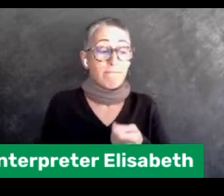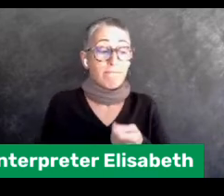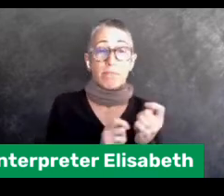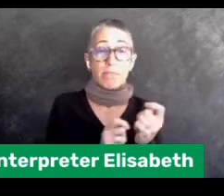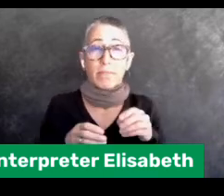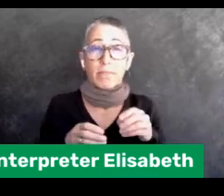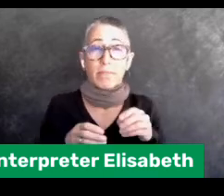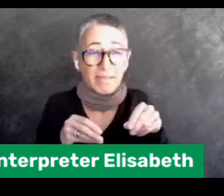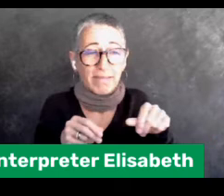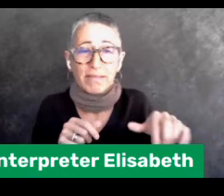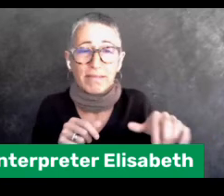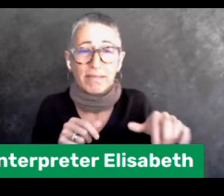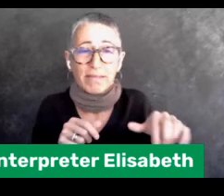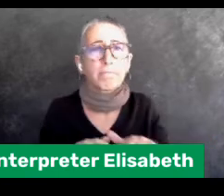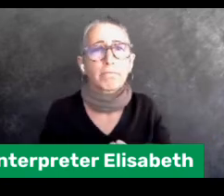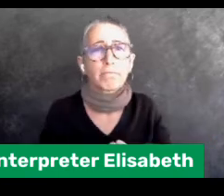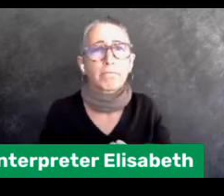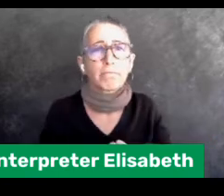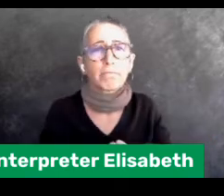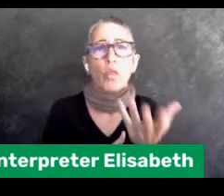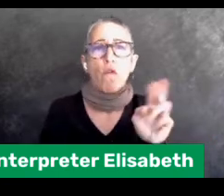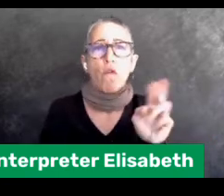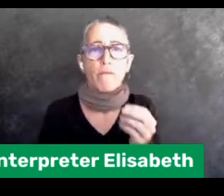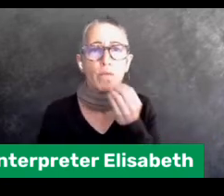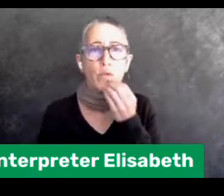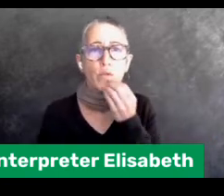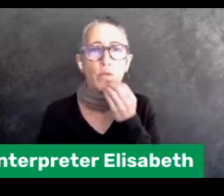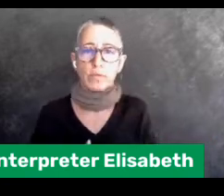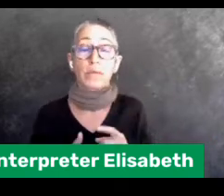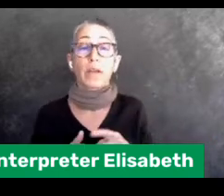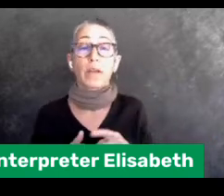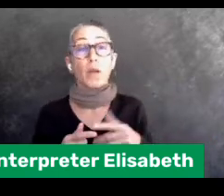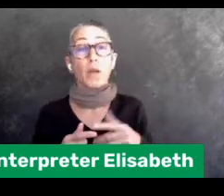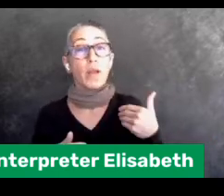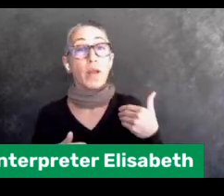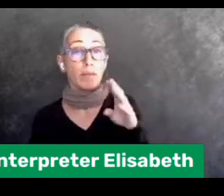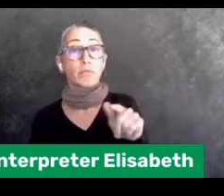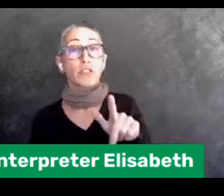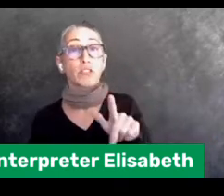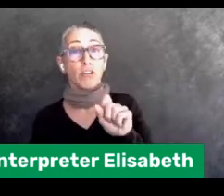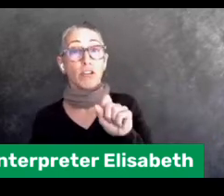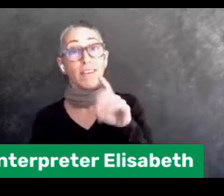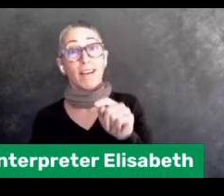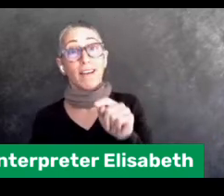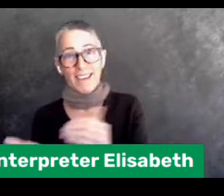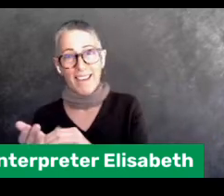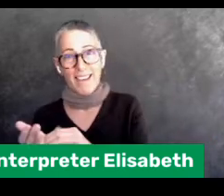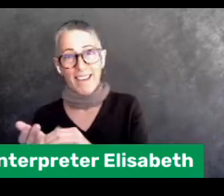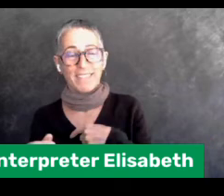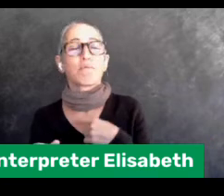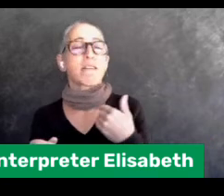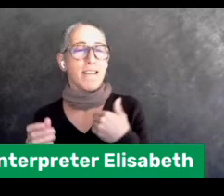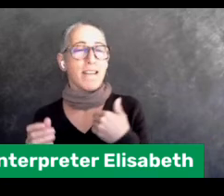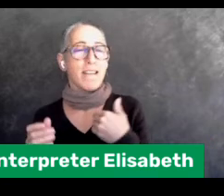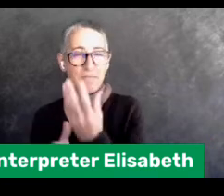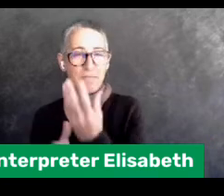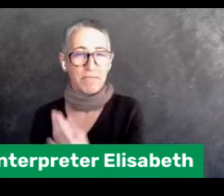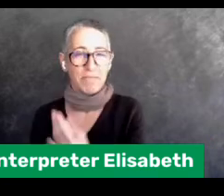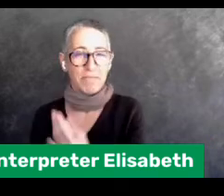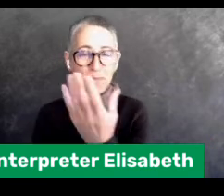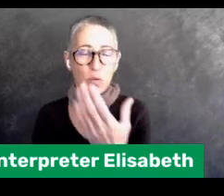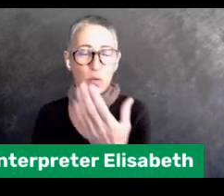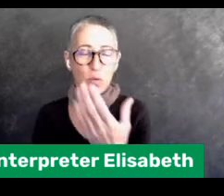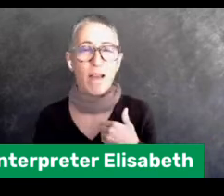mini farmers market and food tasting by Michelle Scott again, and included with the Q&A panel with local experts from